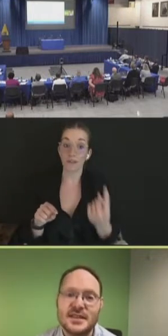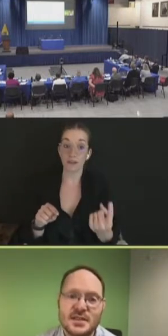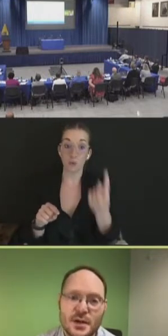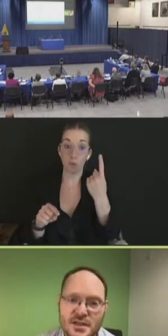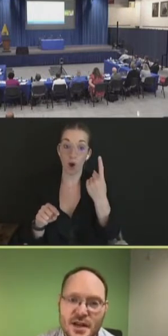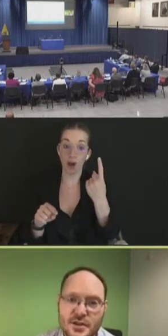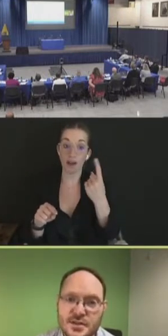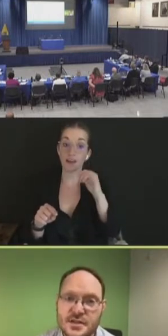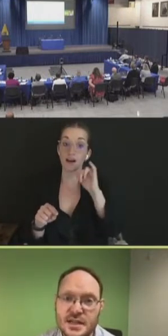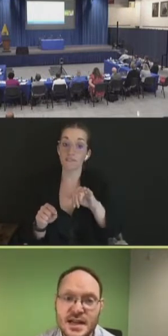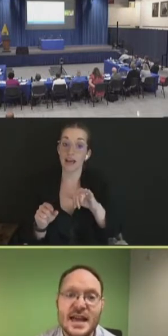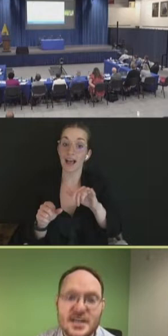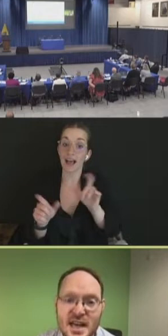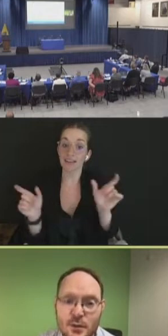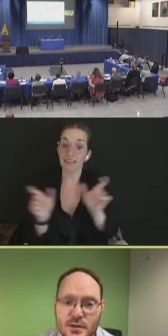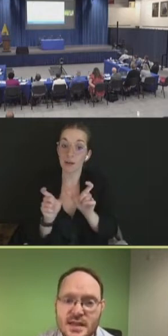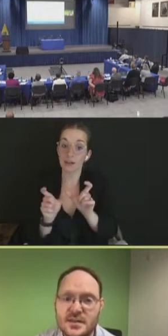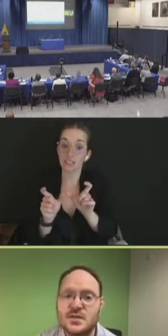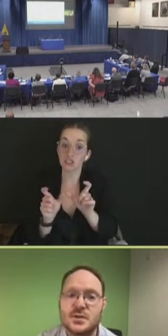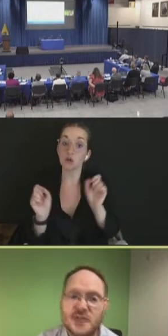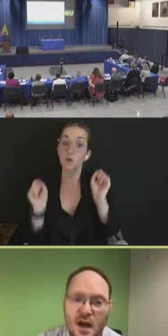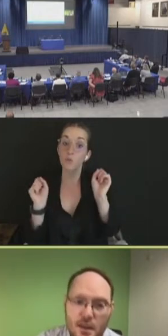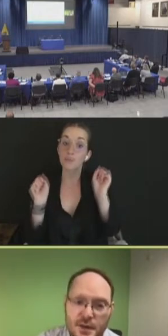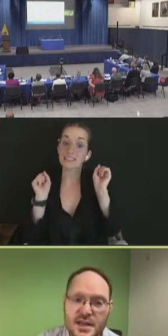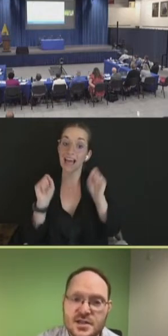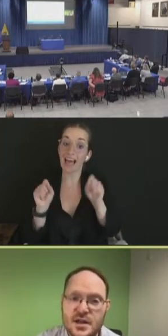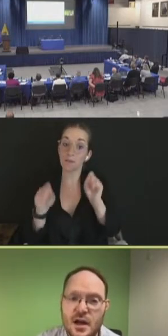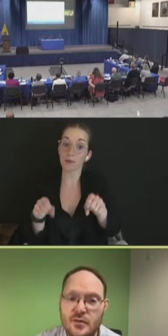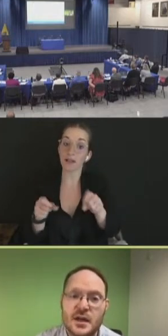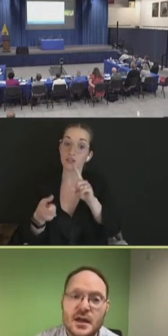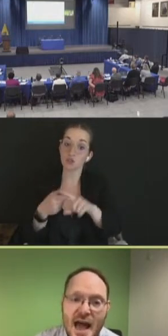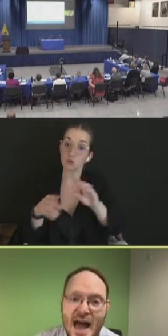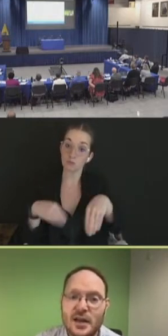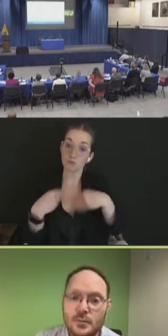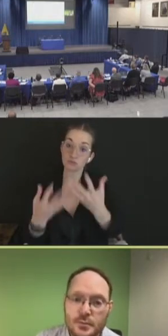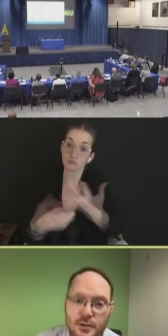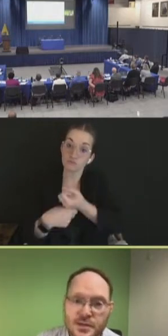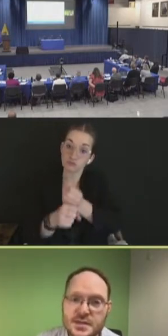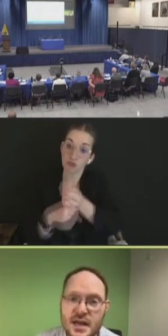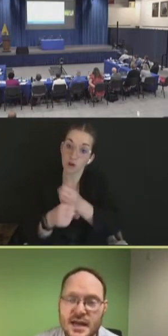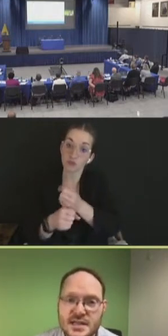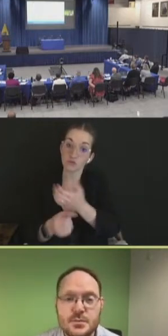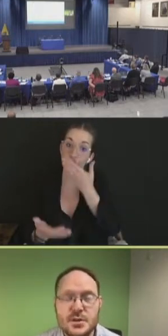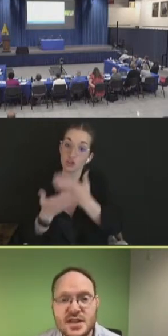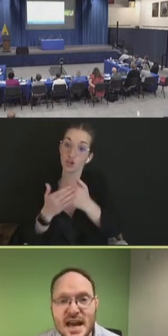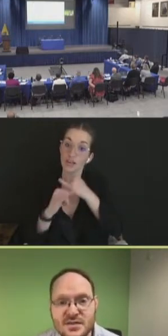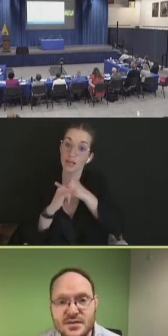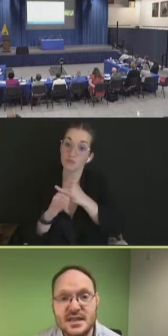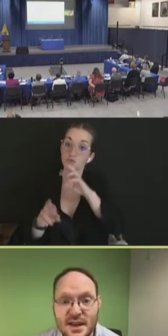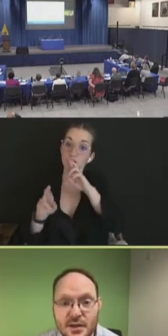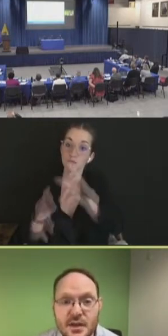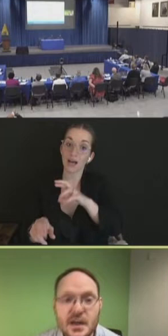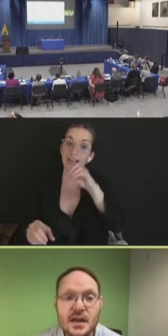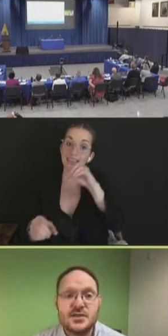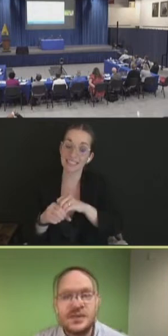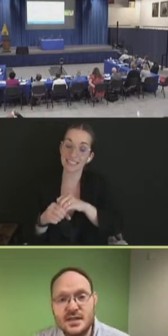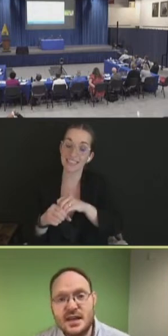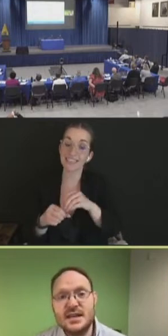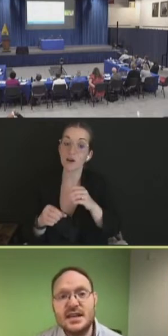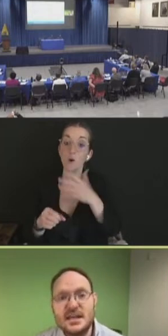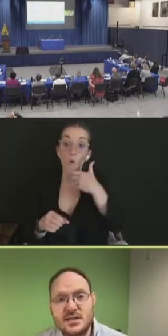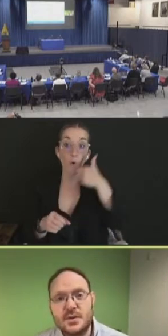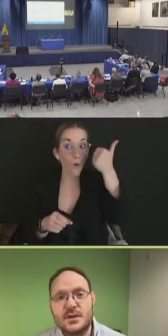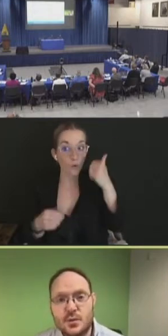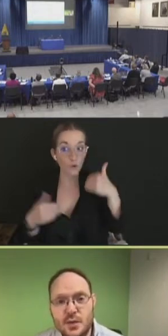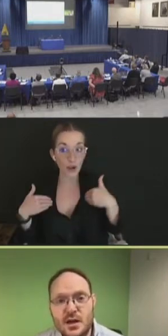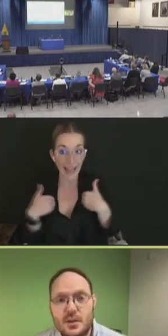protective antibody titers in aged animals, and this was the combination of alum plus CpG adjuvant together. So this